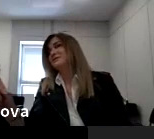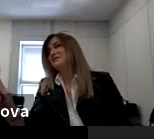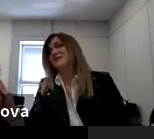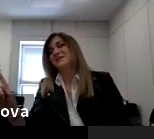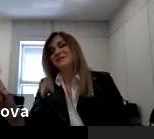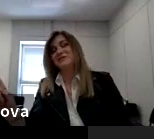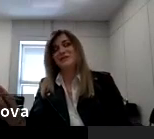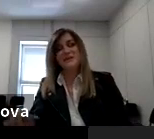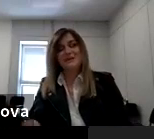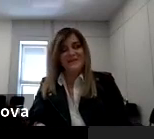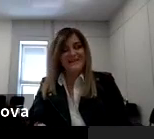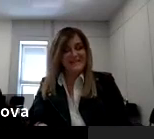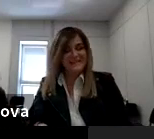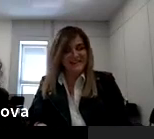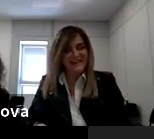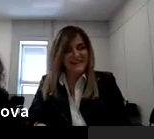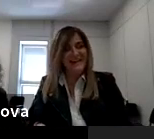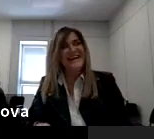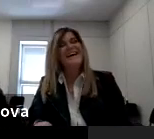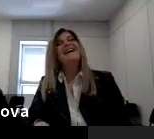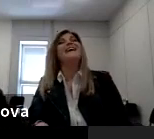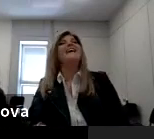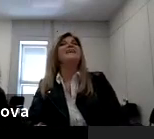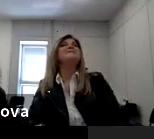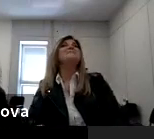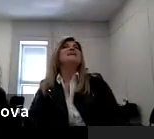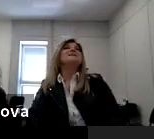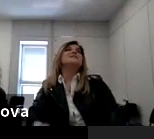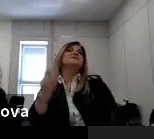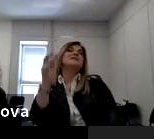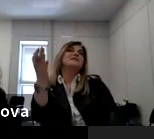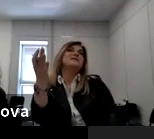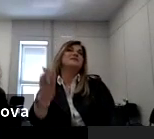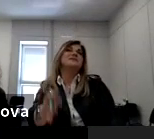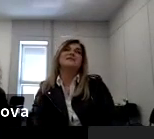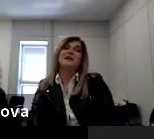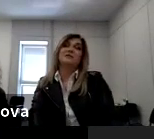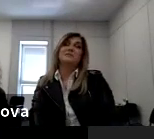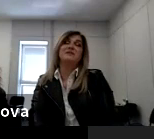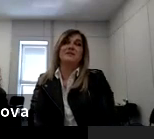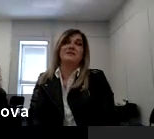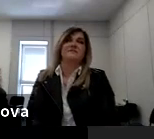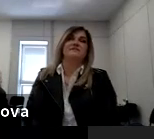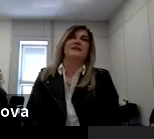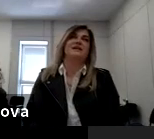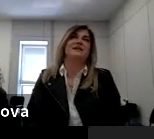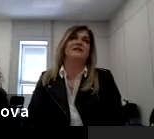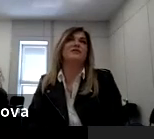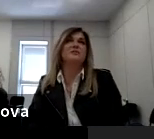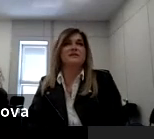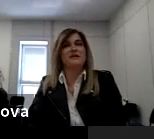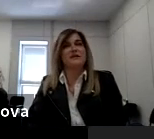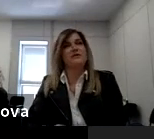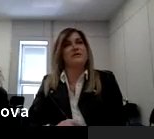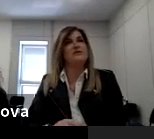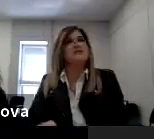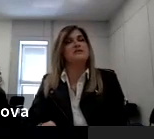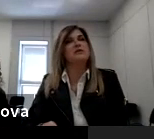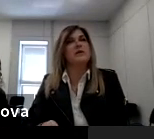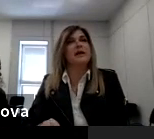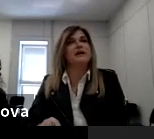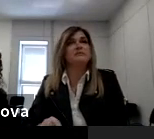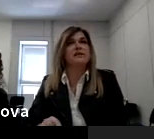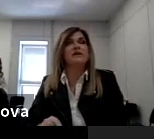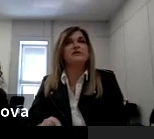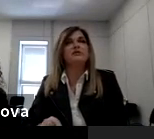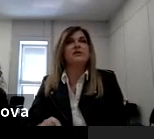Okay. No, okay. It is too Sorry, early, Juliana. So here you can see our building. The whole building. On the first